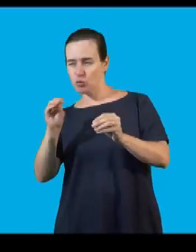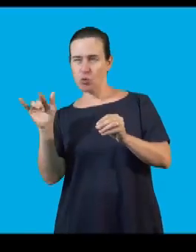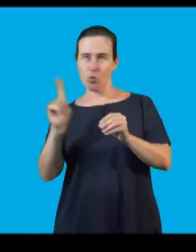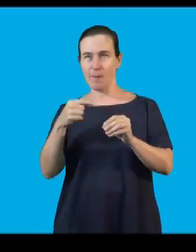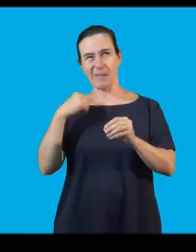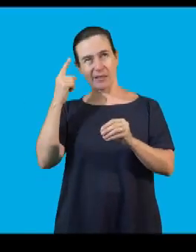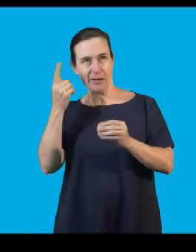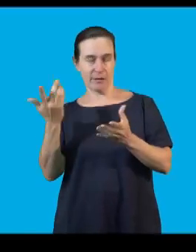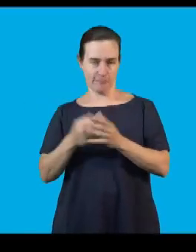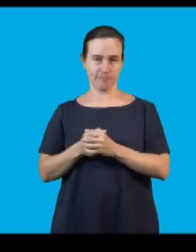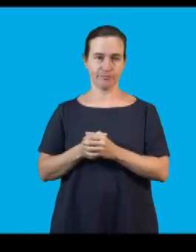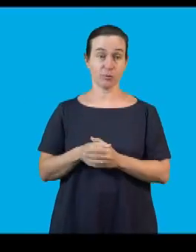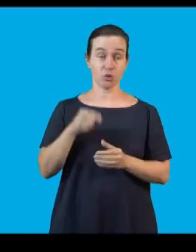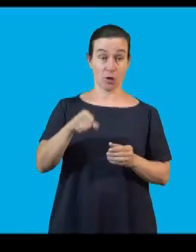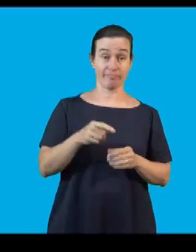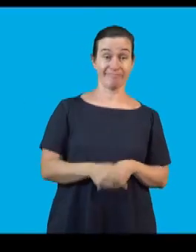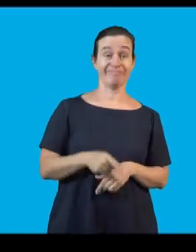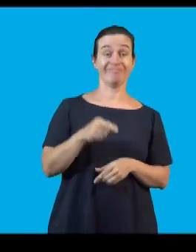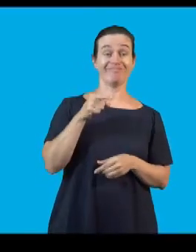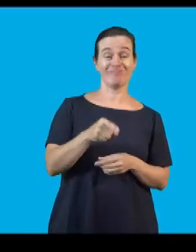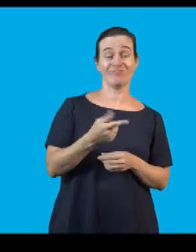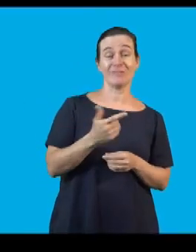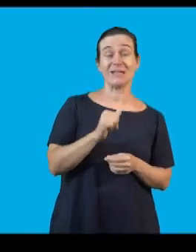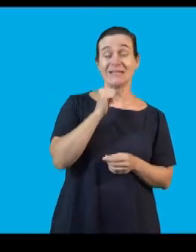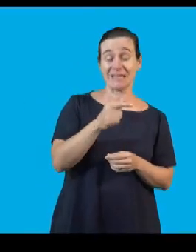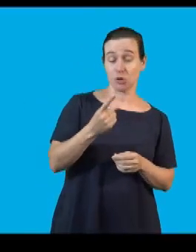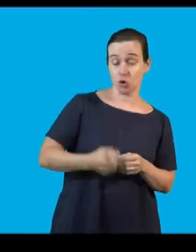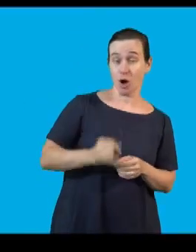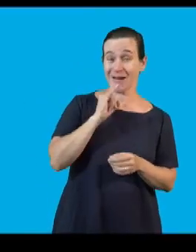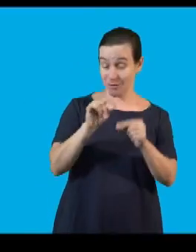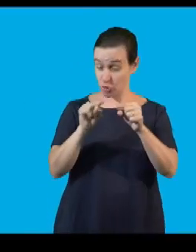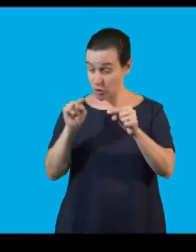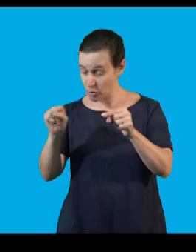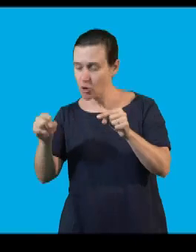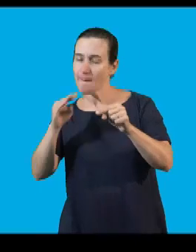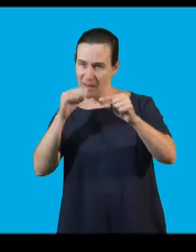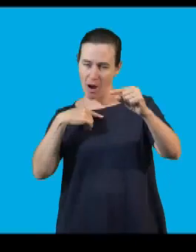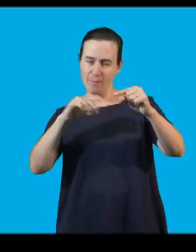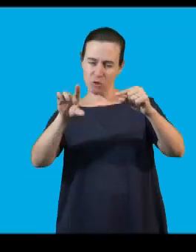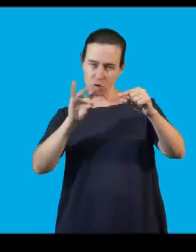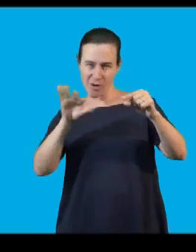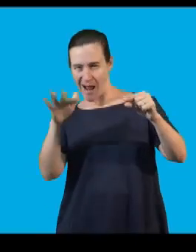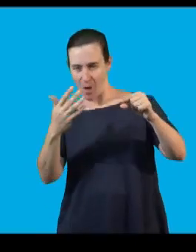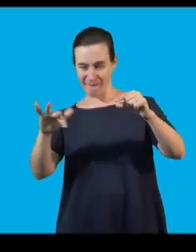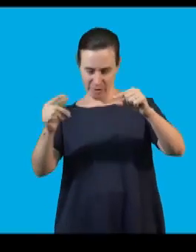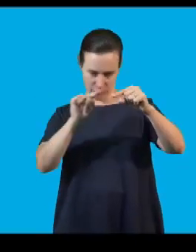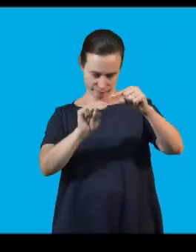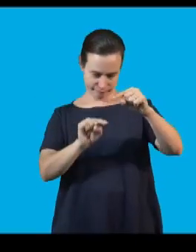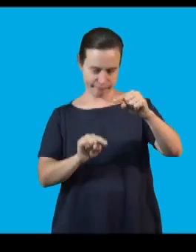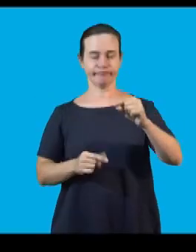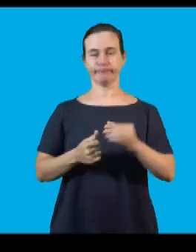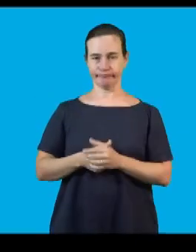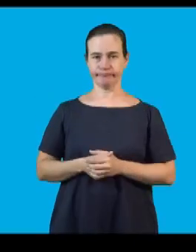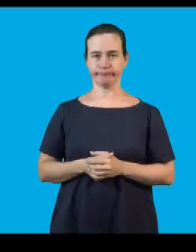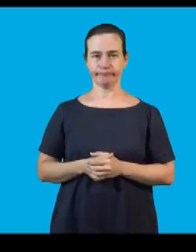right? So because the sentence is incomplete, it needs to come from the answer that is given, all right?